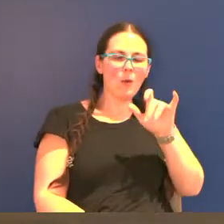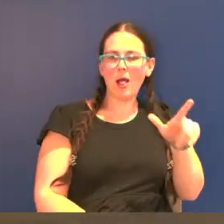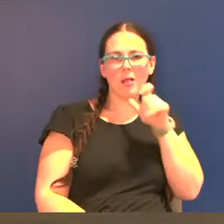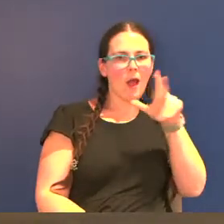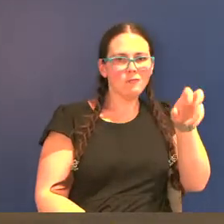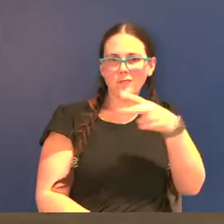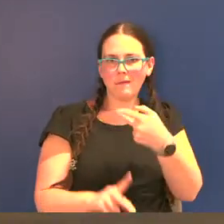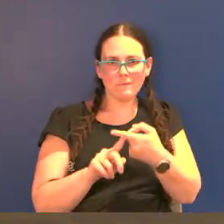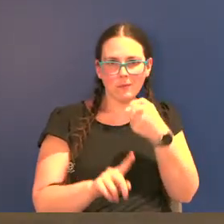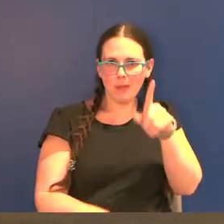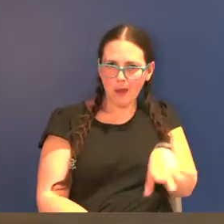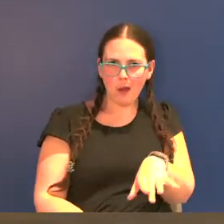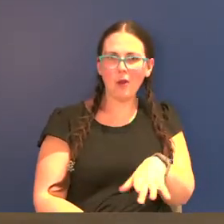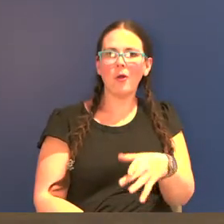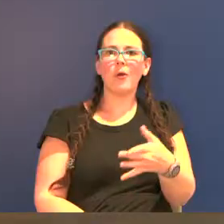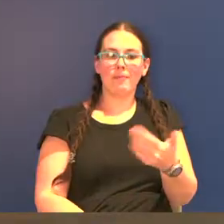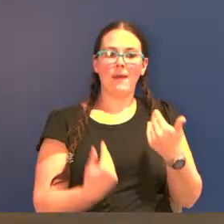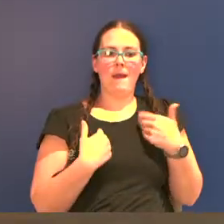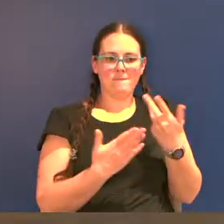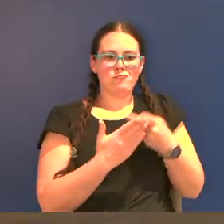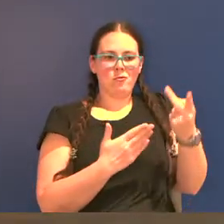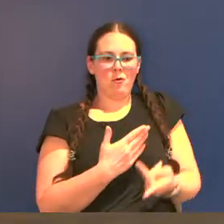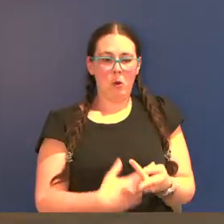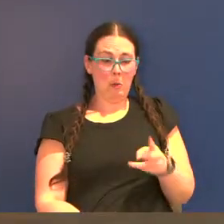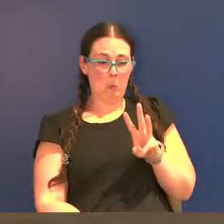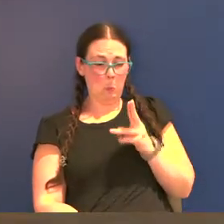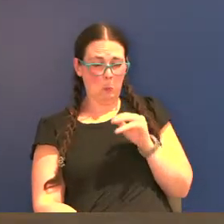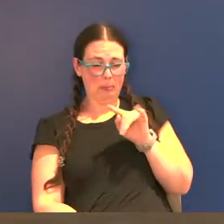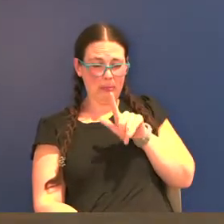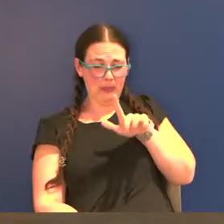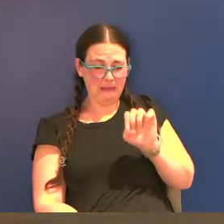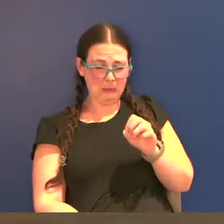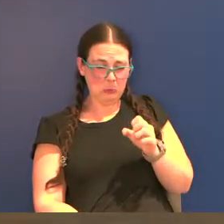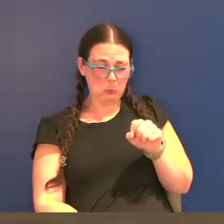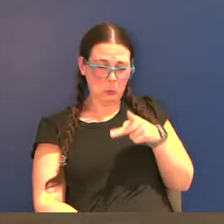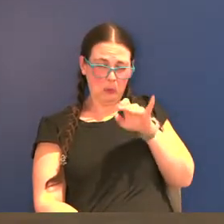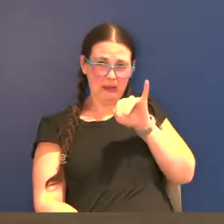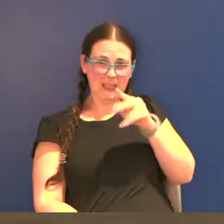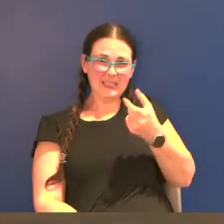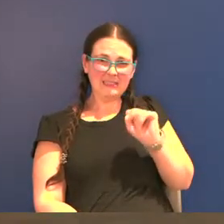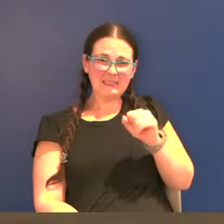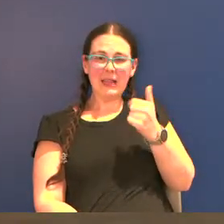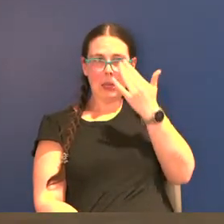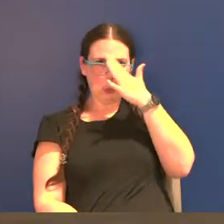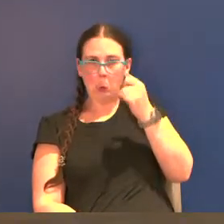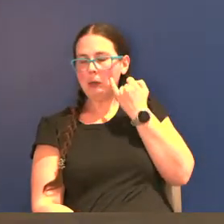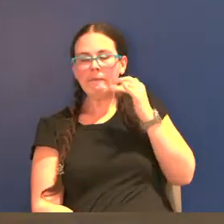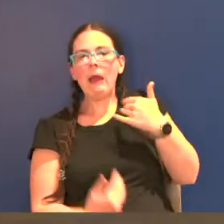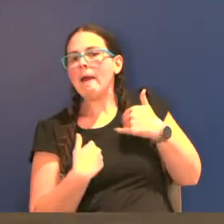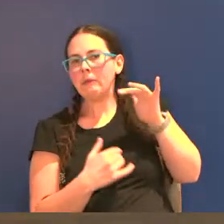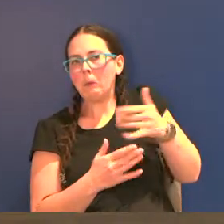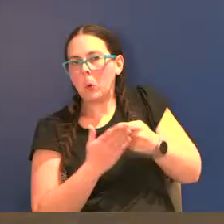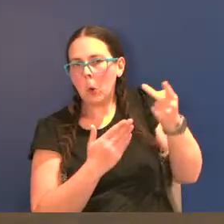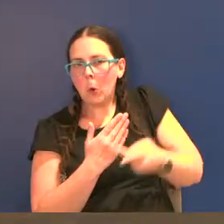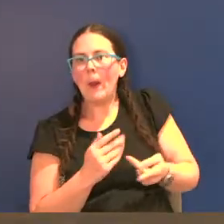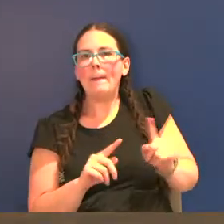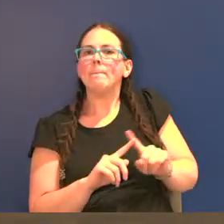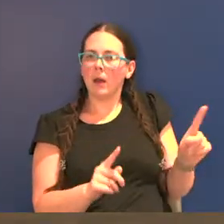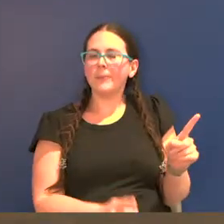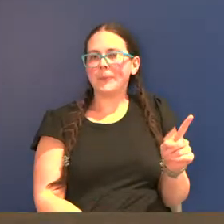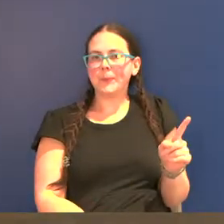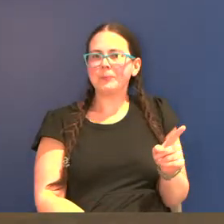School. Whittle Springs, I don't know off the top of my head if they have those programming. But again, so it would